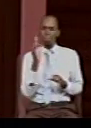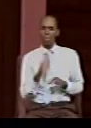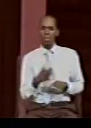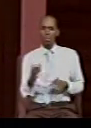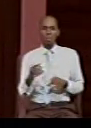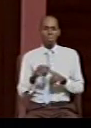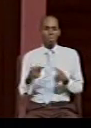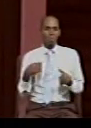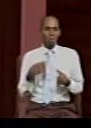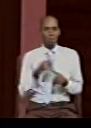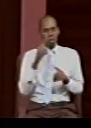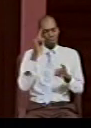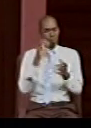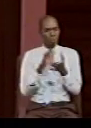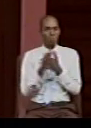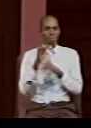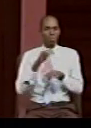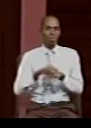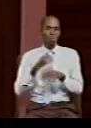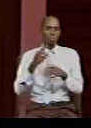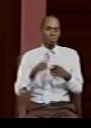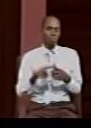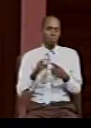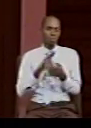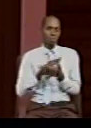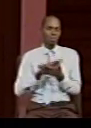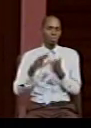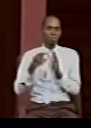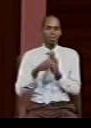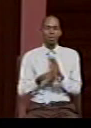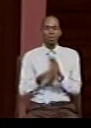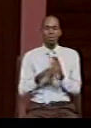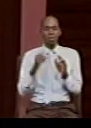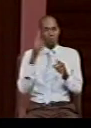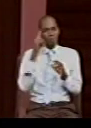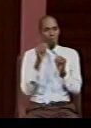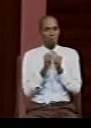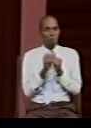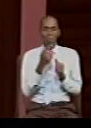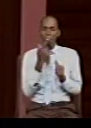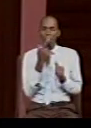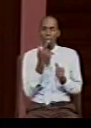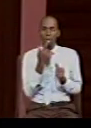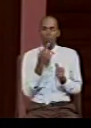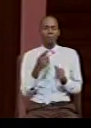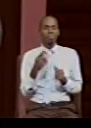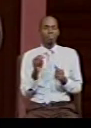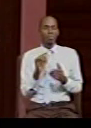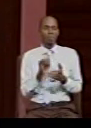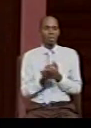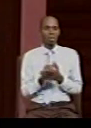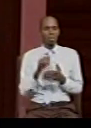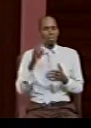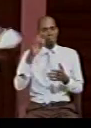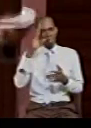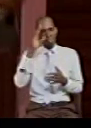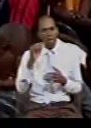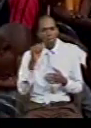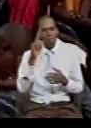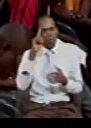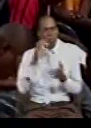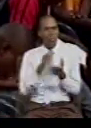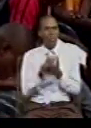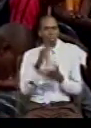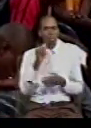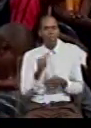unto righteousness. With the heart man believeth unto righteousness, and with the